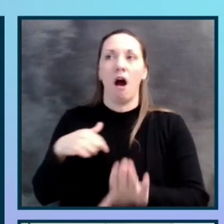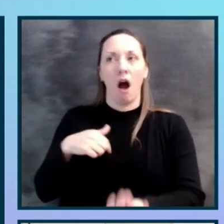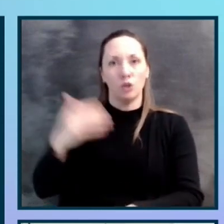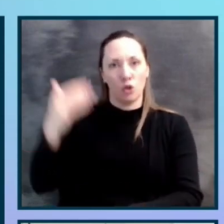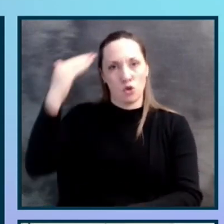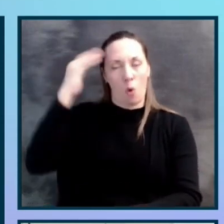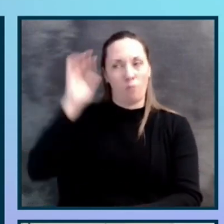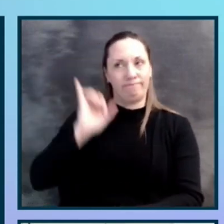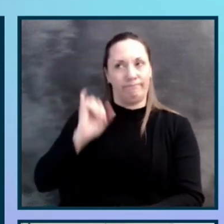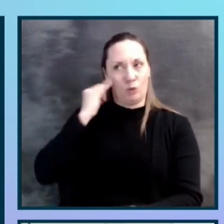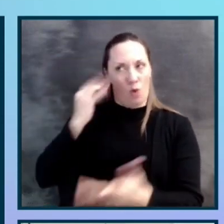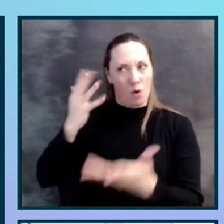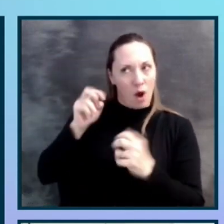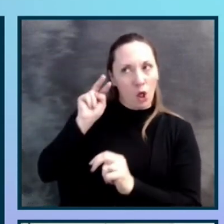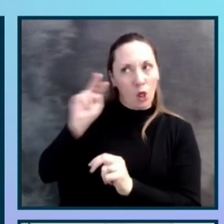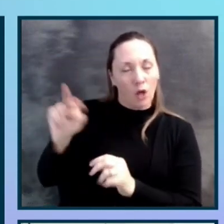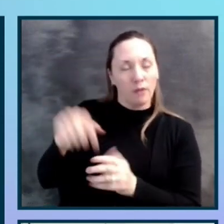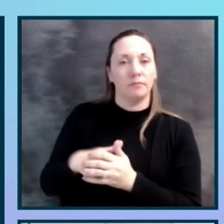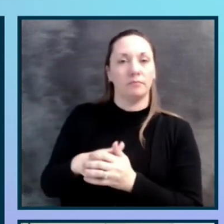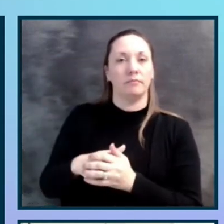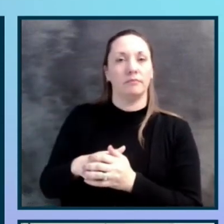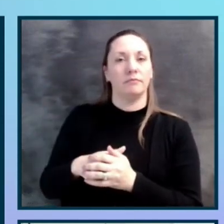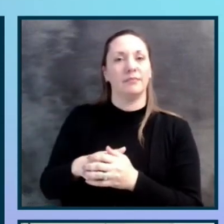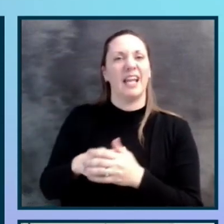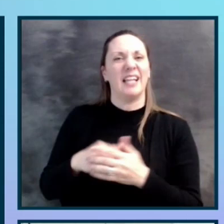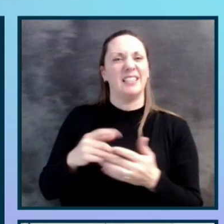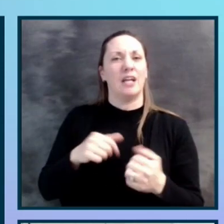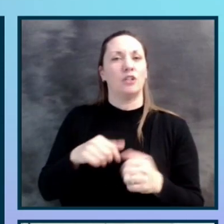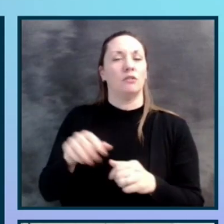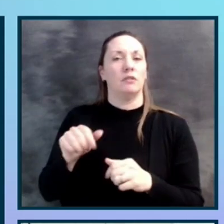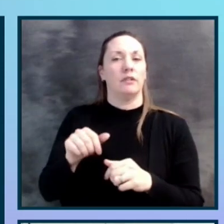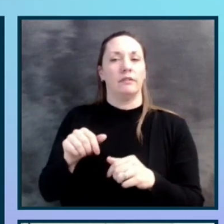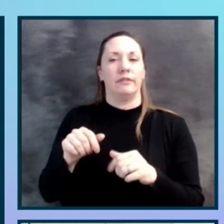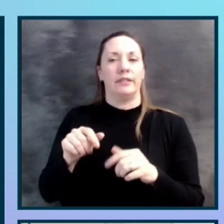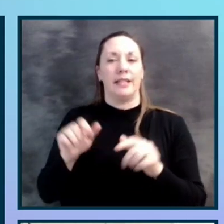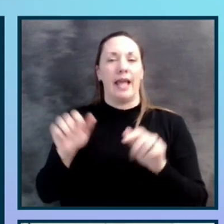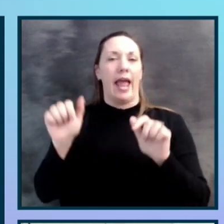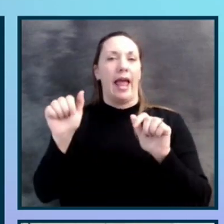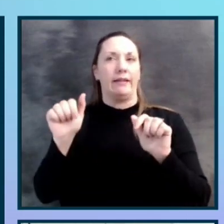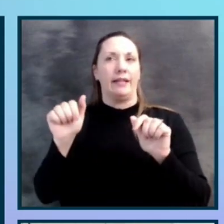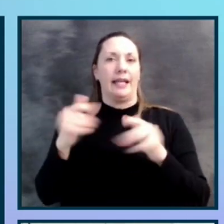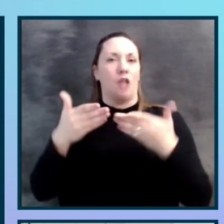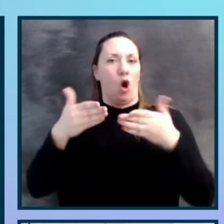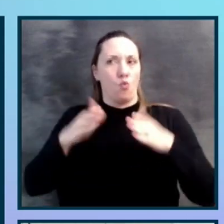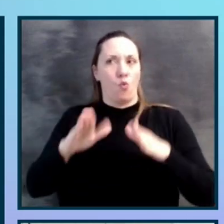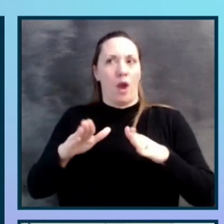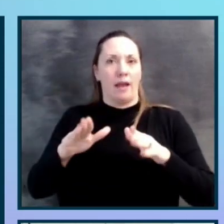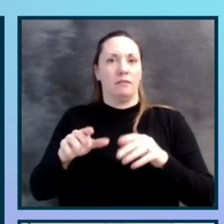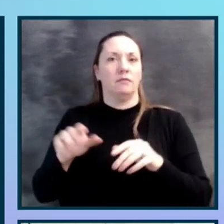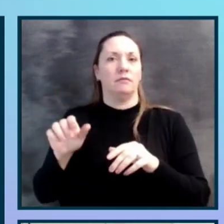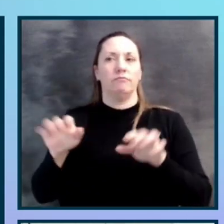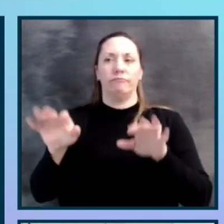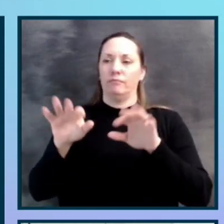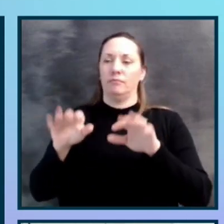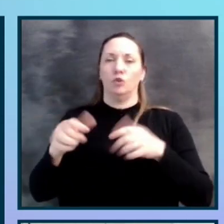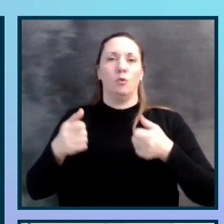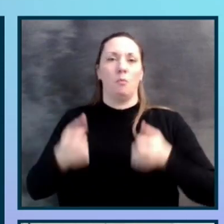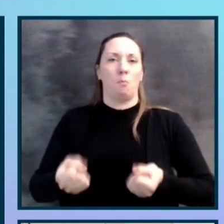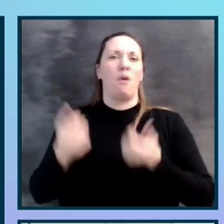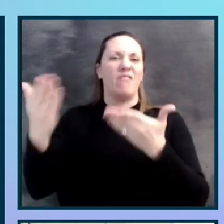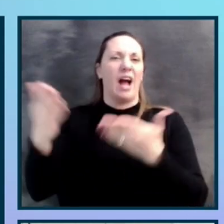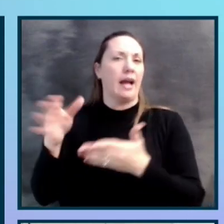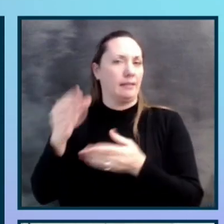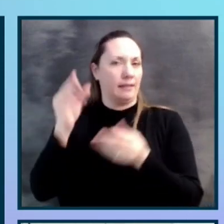It is essentially that A-frame outside of the room. They found a way to provide that. And I think